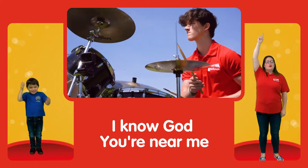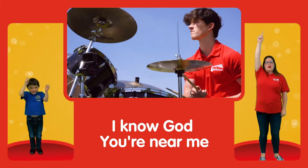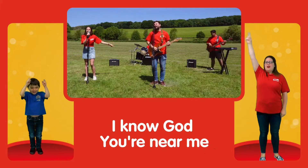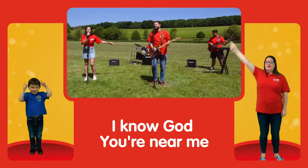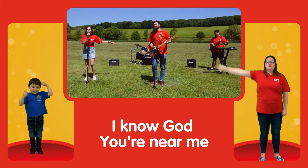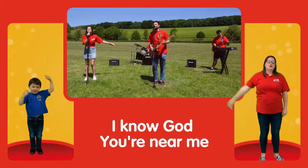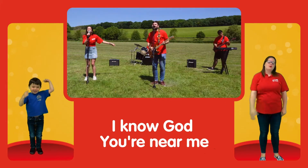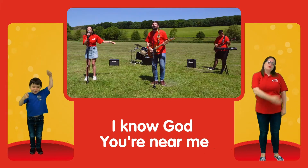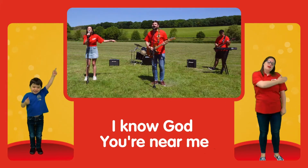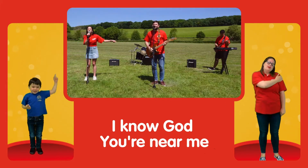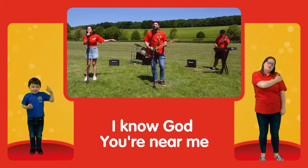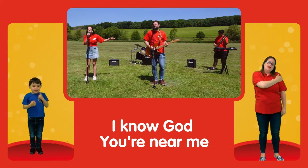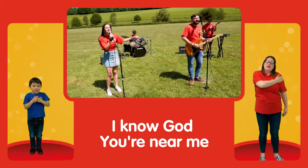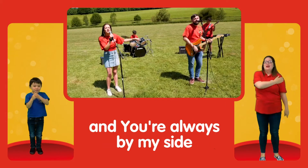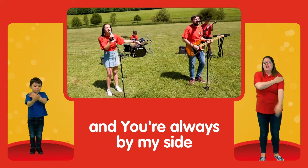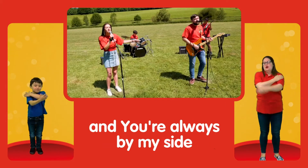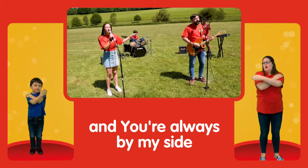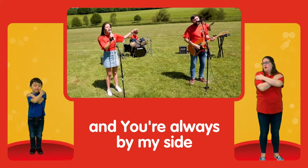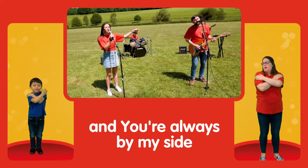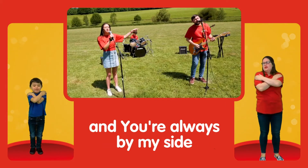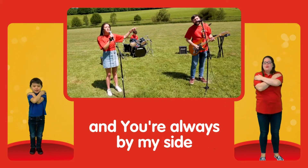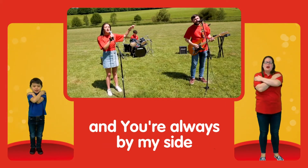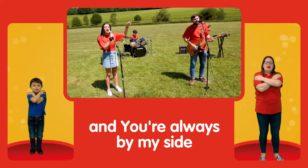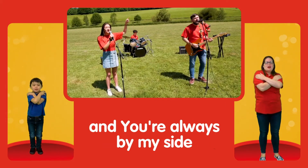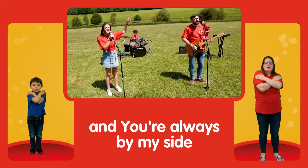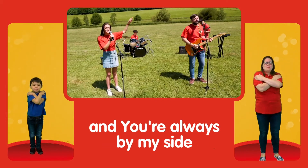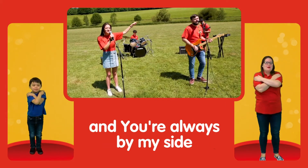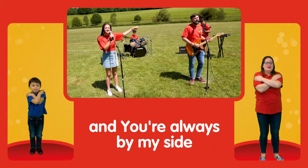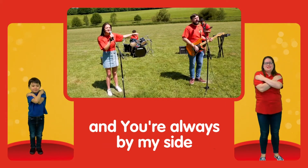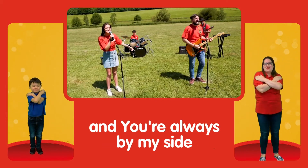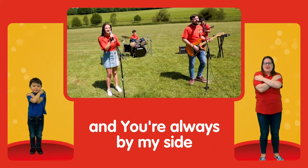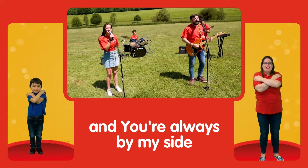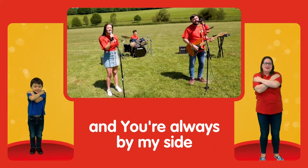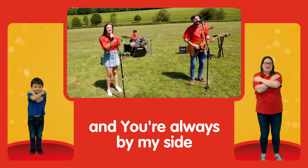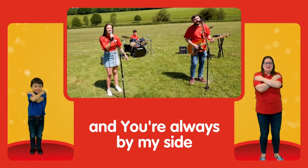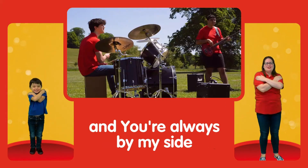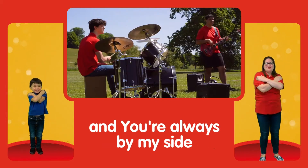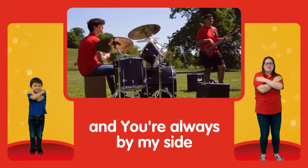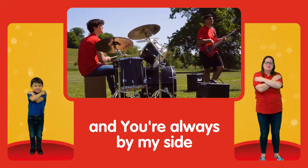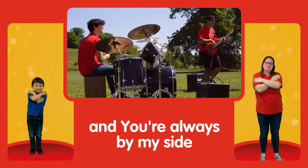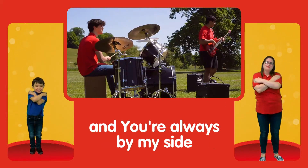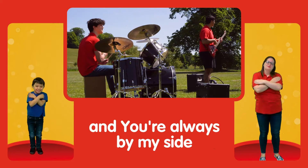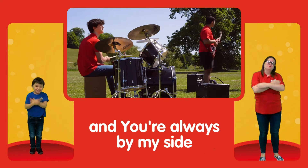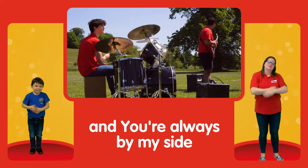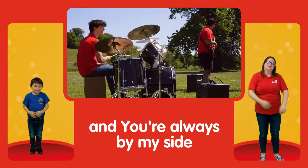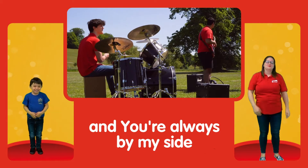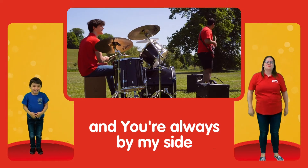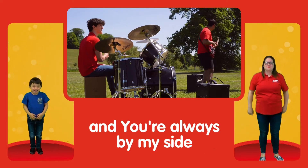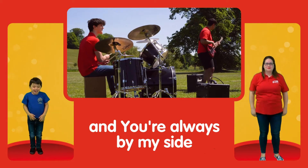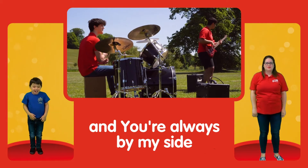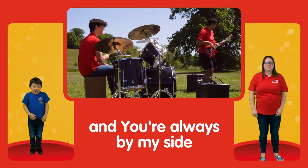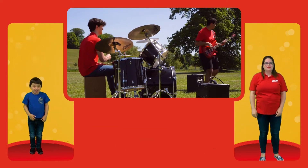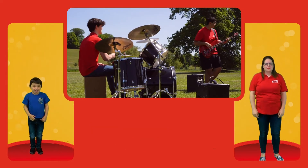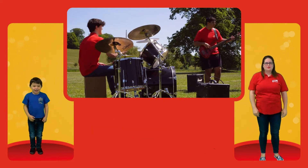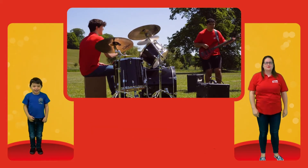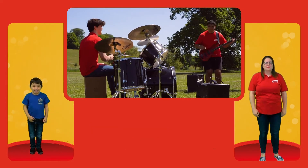I know, God, you're near me and you're always by my side, yeah.